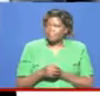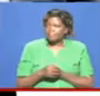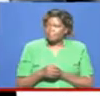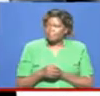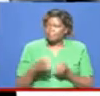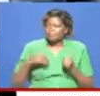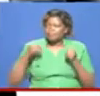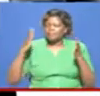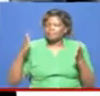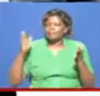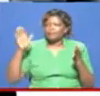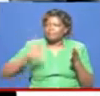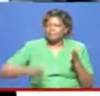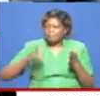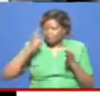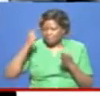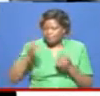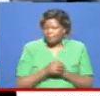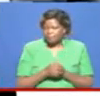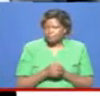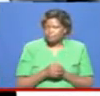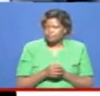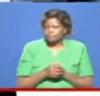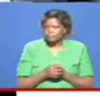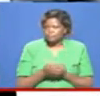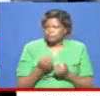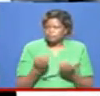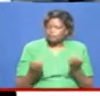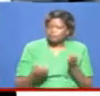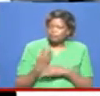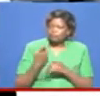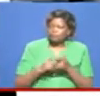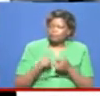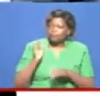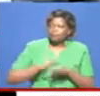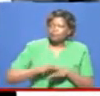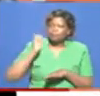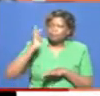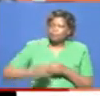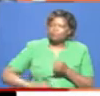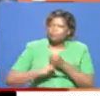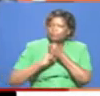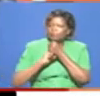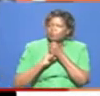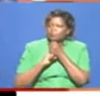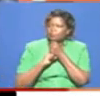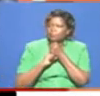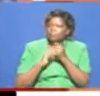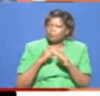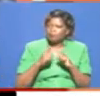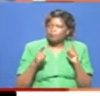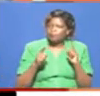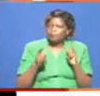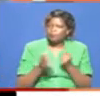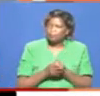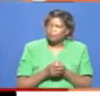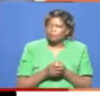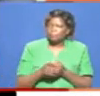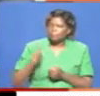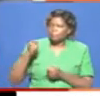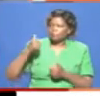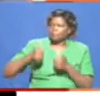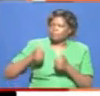room for SMEs to grow, and I think there's goodwill to support them. But what is key is, do